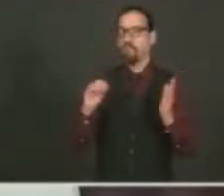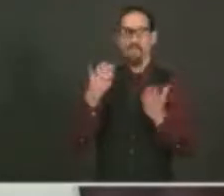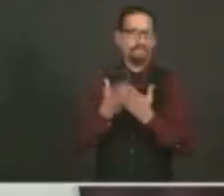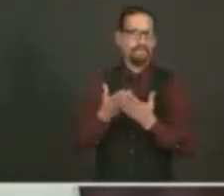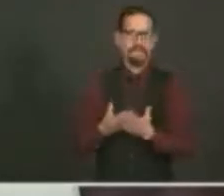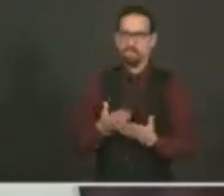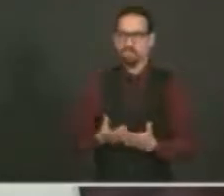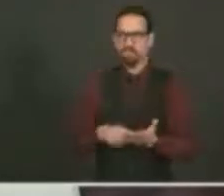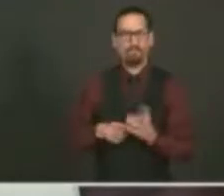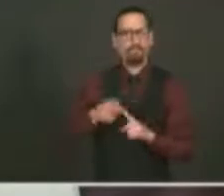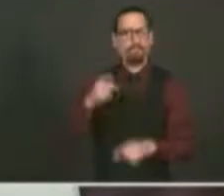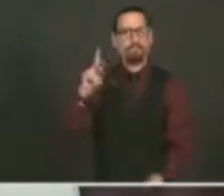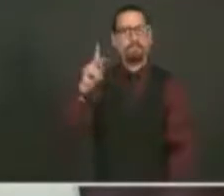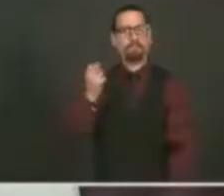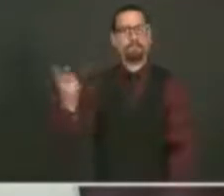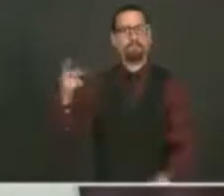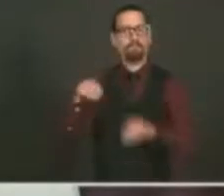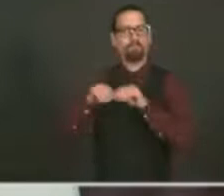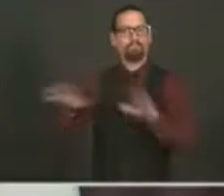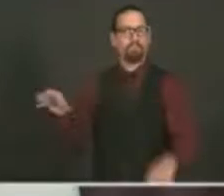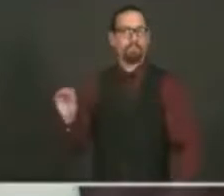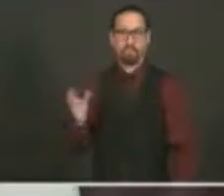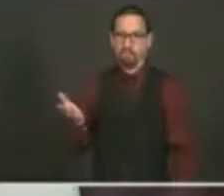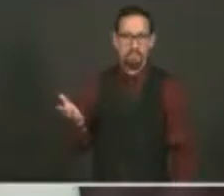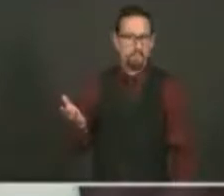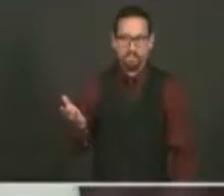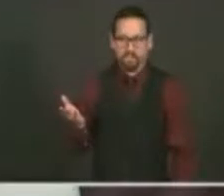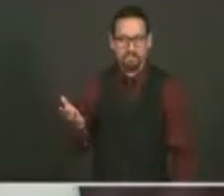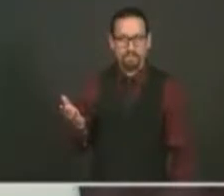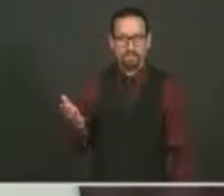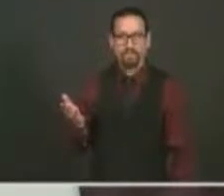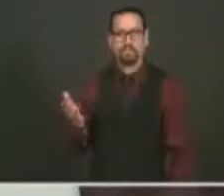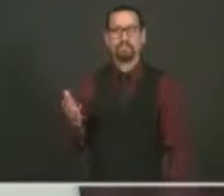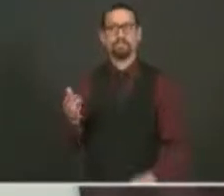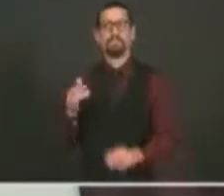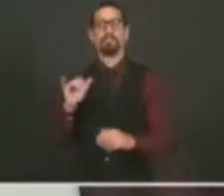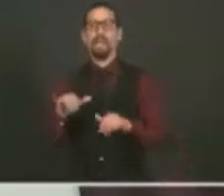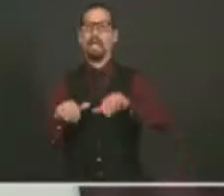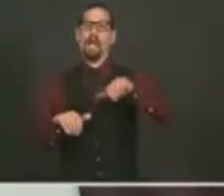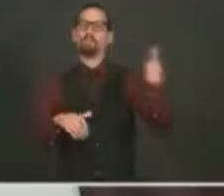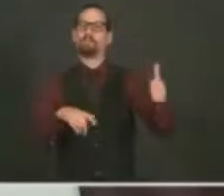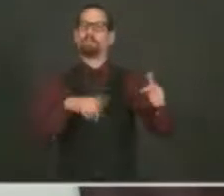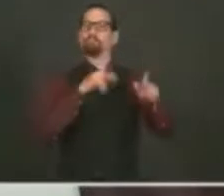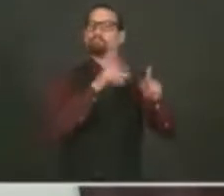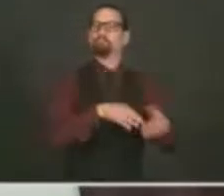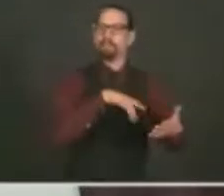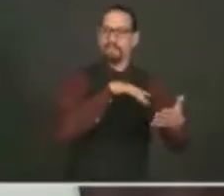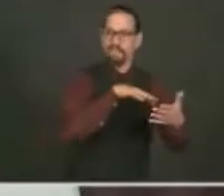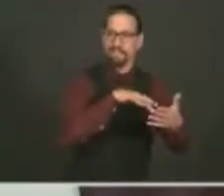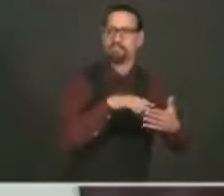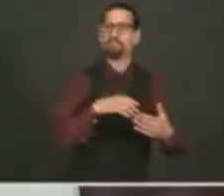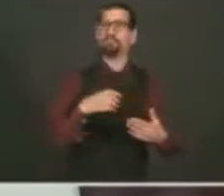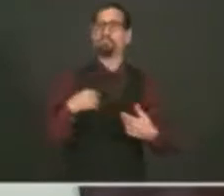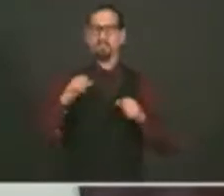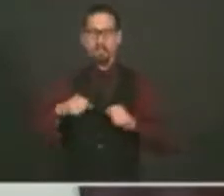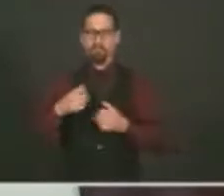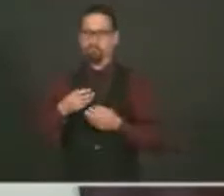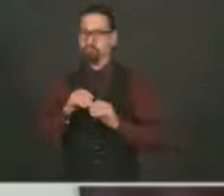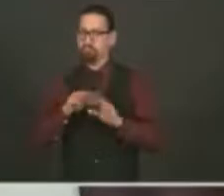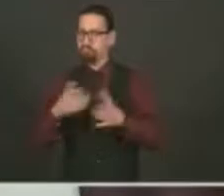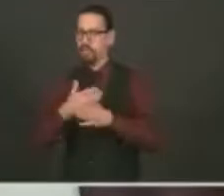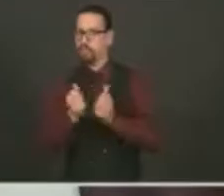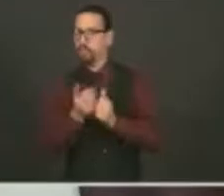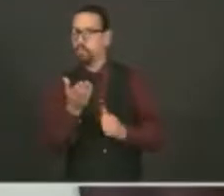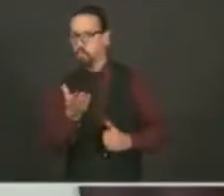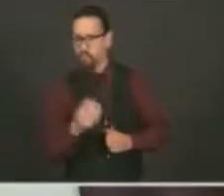in K-12. There are other studies, which we've read, you probably have too, we can share them with you, that look worldwide